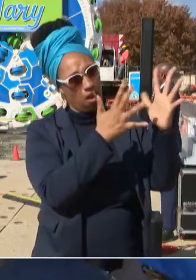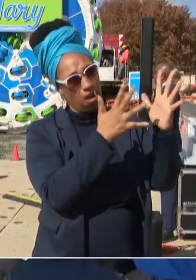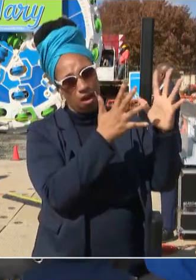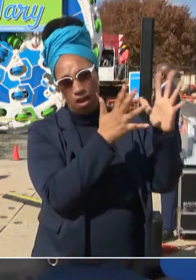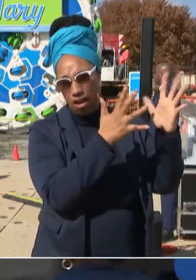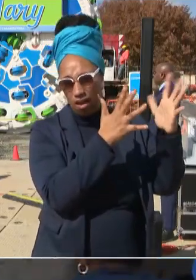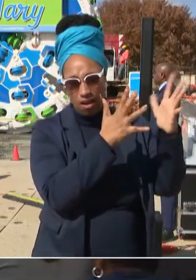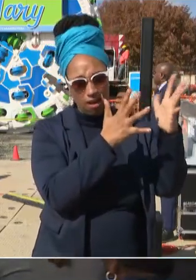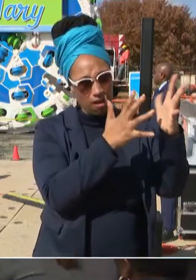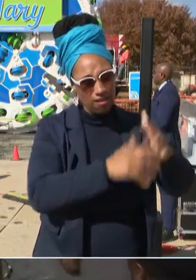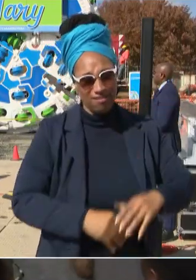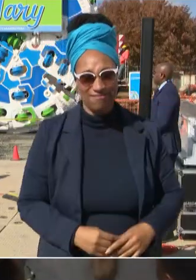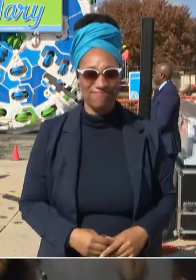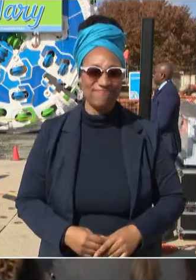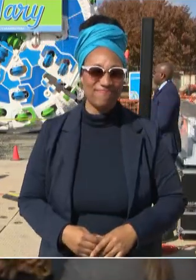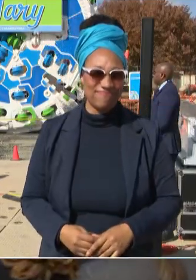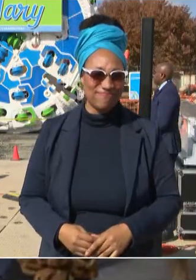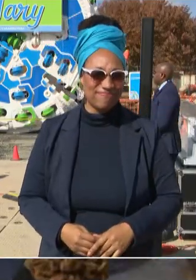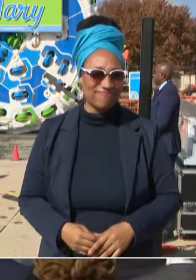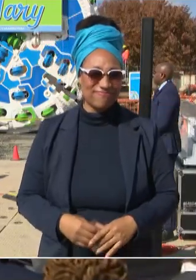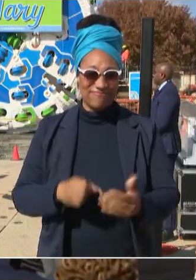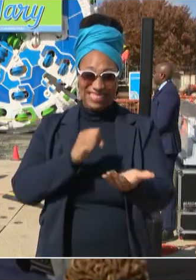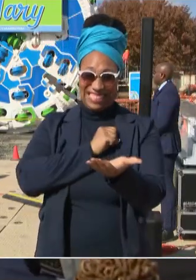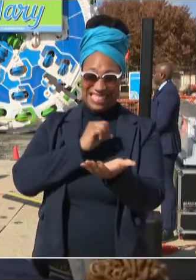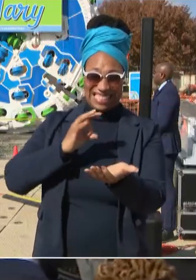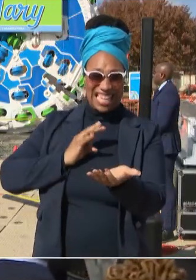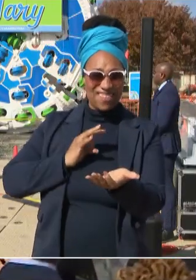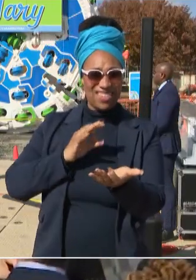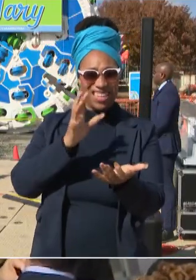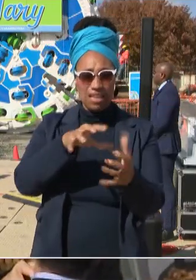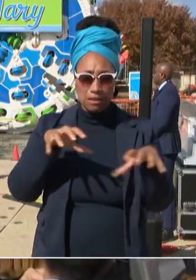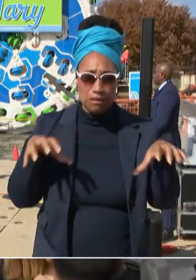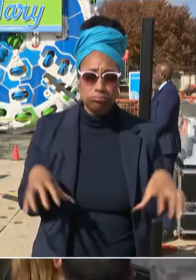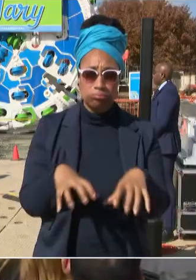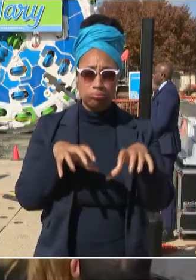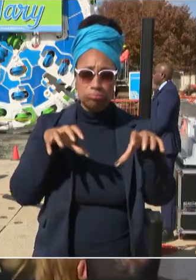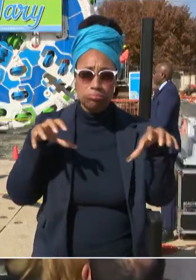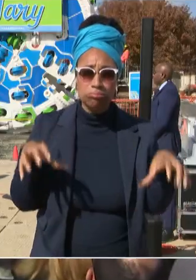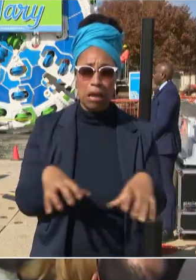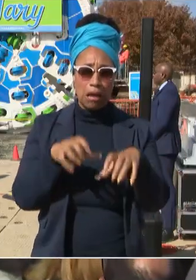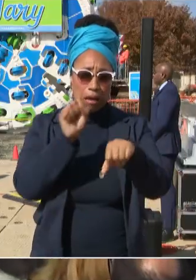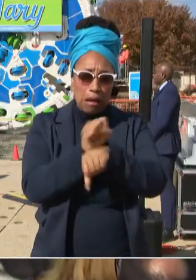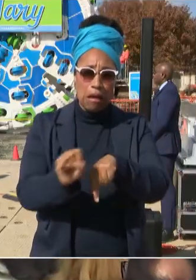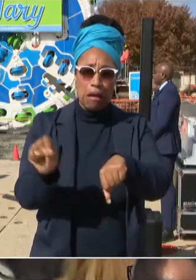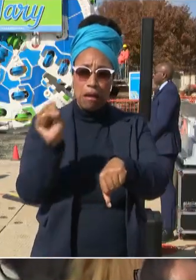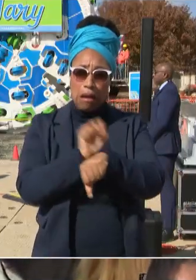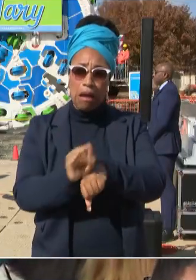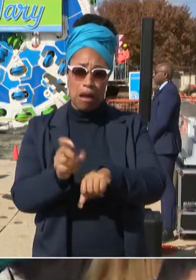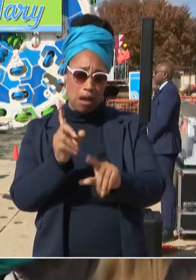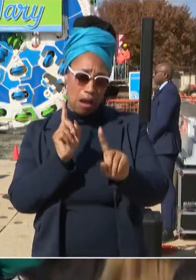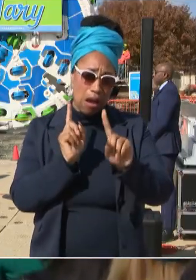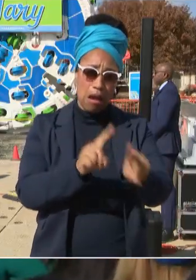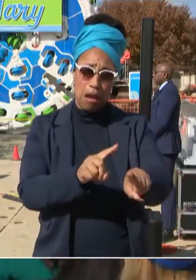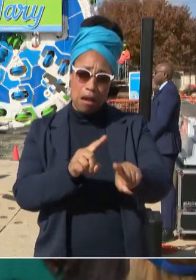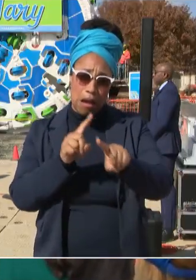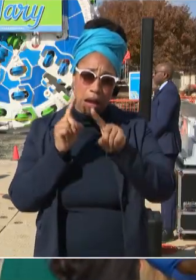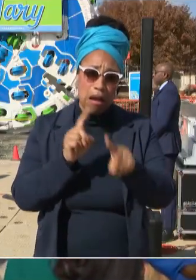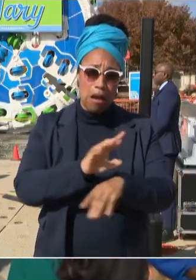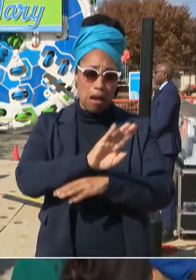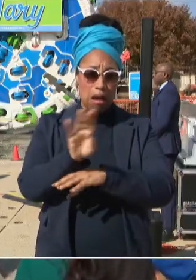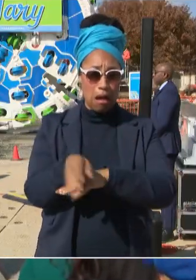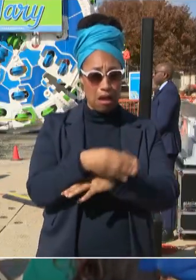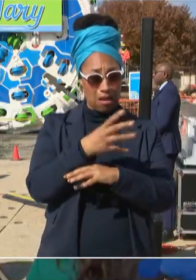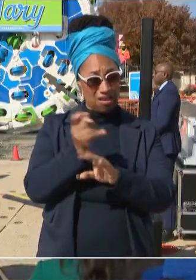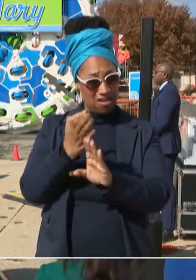These individuals have been out here every day. Ever since COVID, they've shown up. The DC Water employees have shown up every day